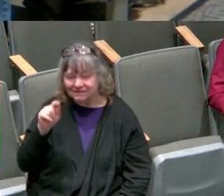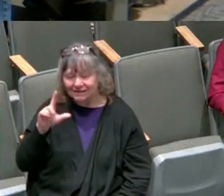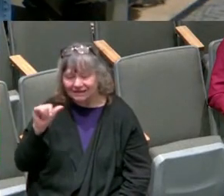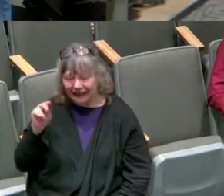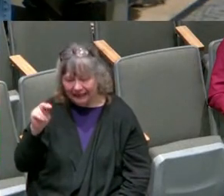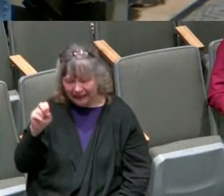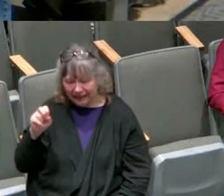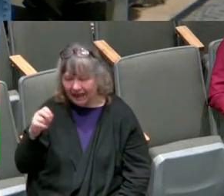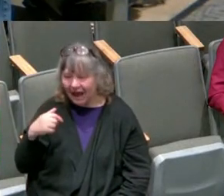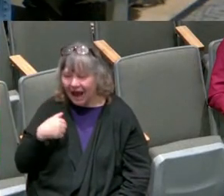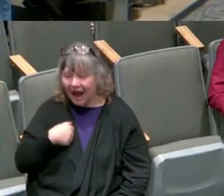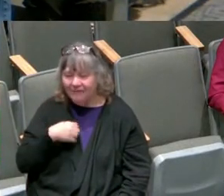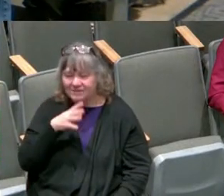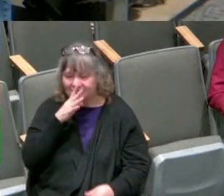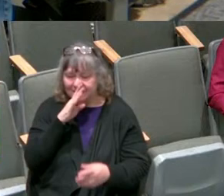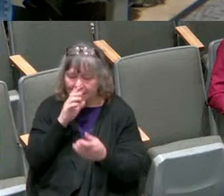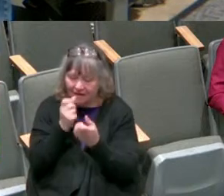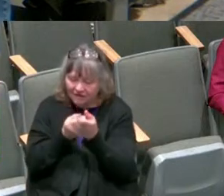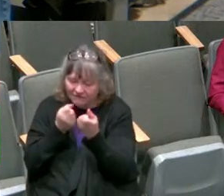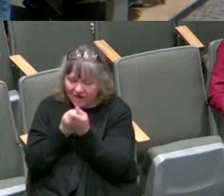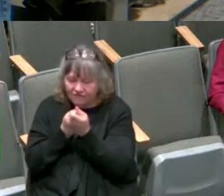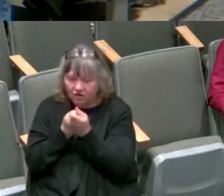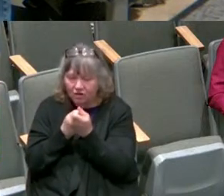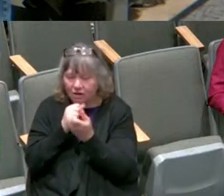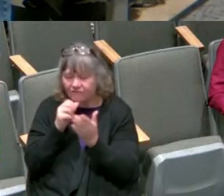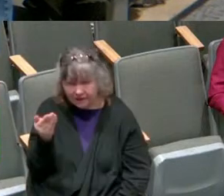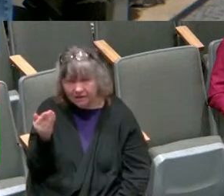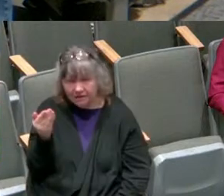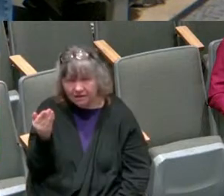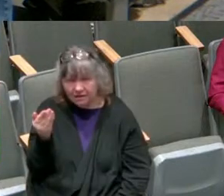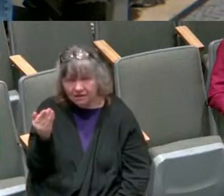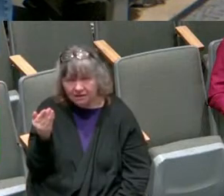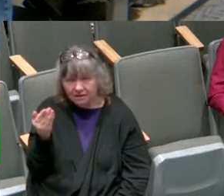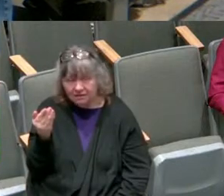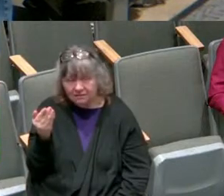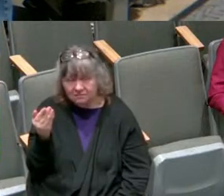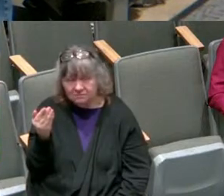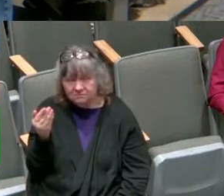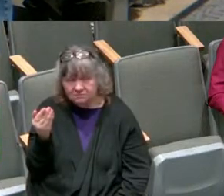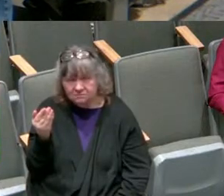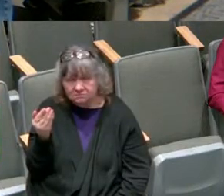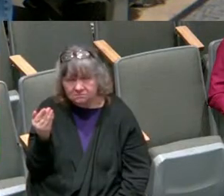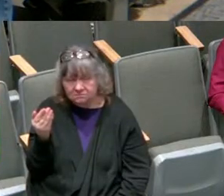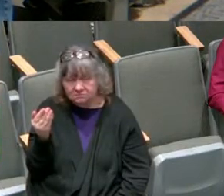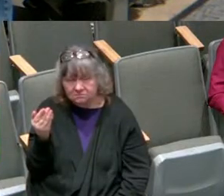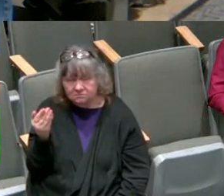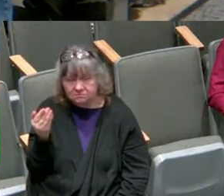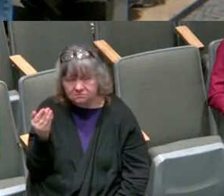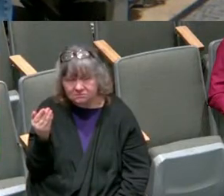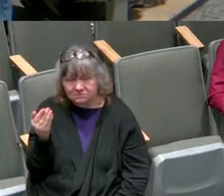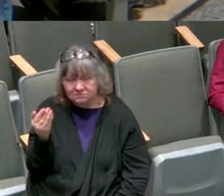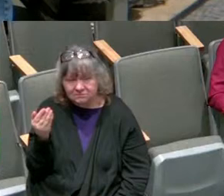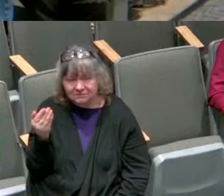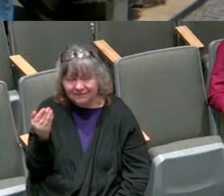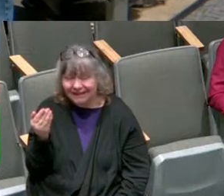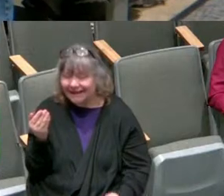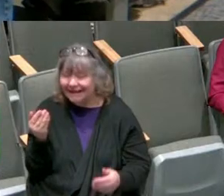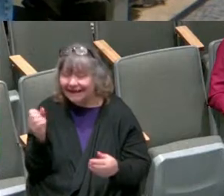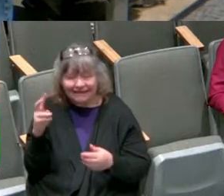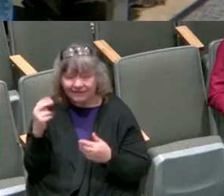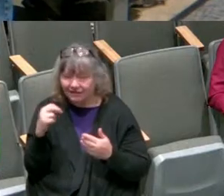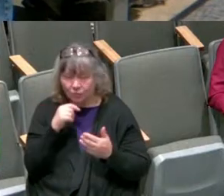I am speaking in favor of the article aside from whether or not you want affordable